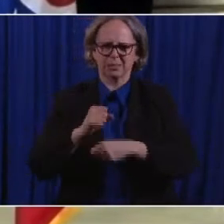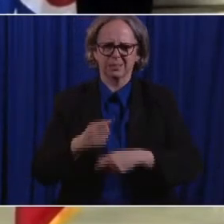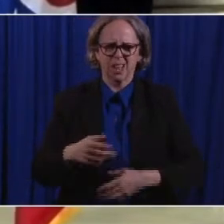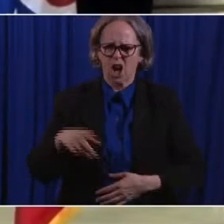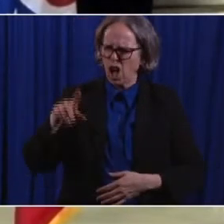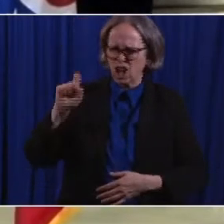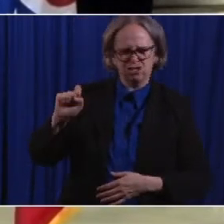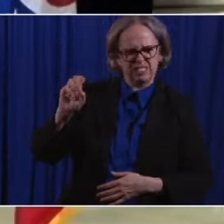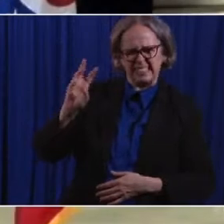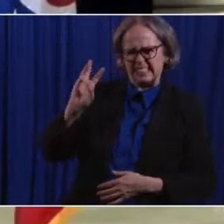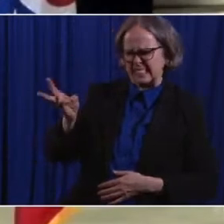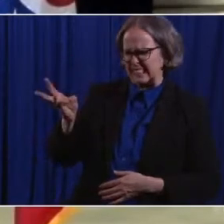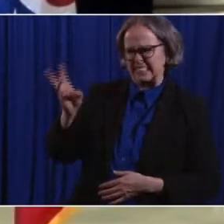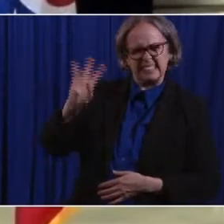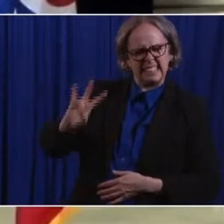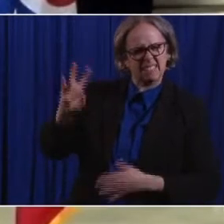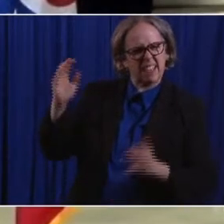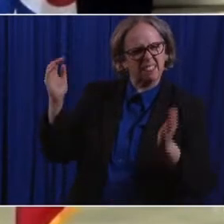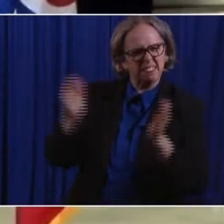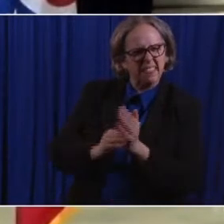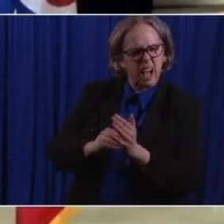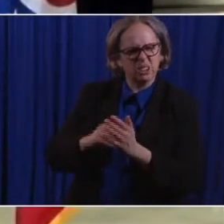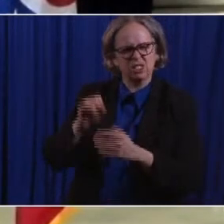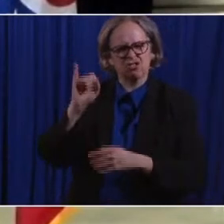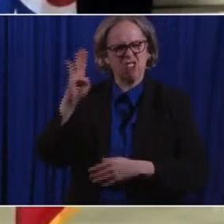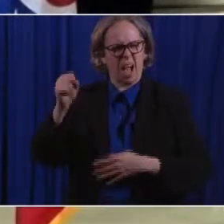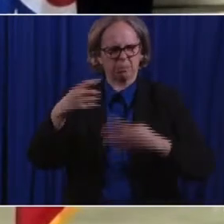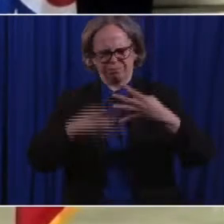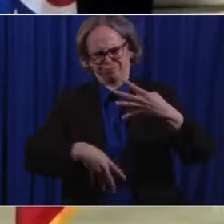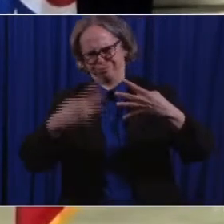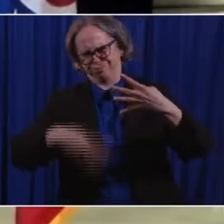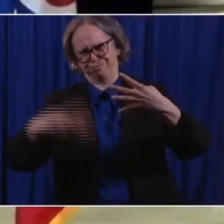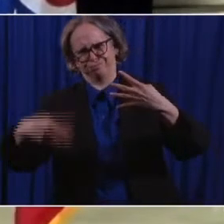167,000 of them, more than that on ohiomeansjobs.com.